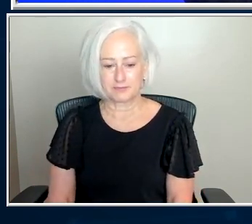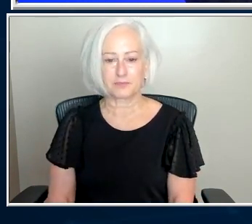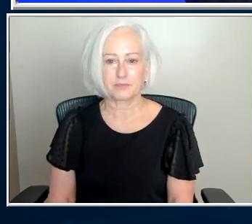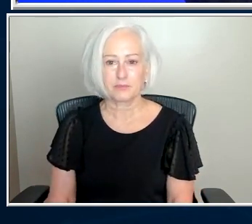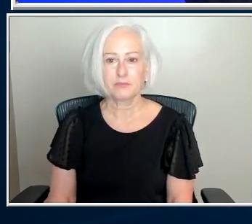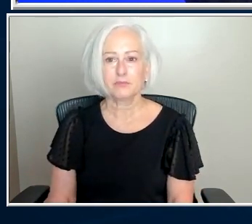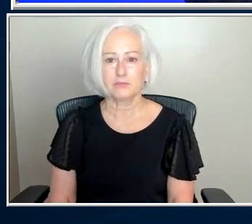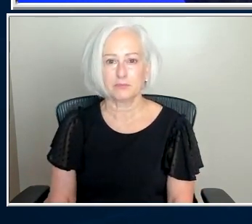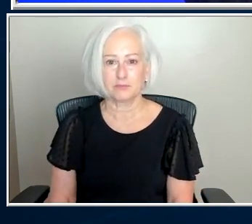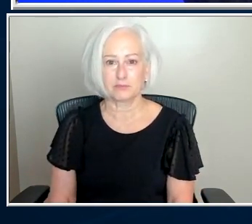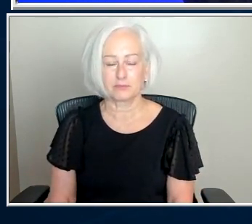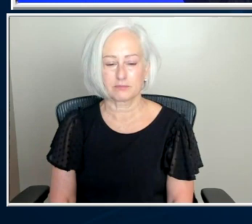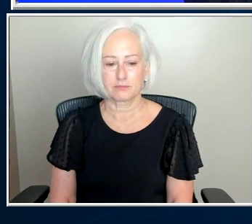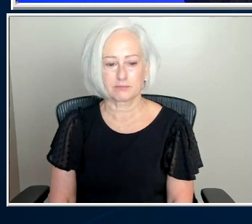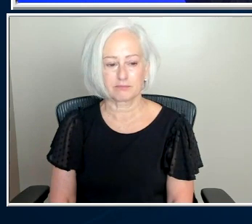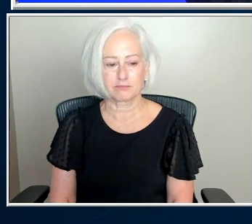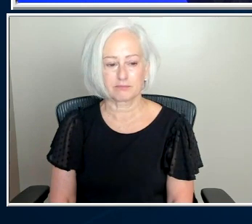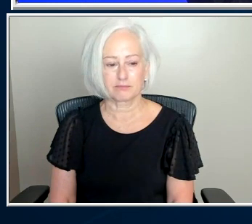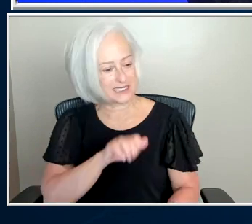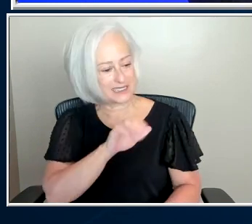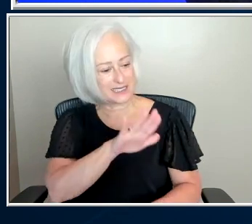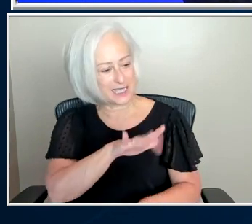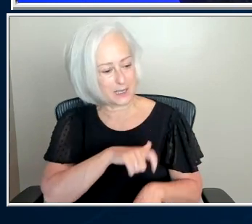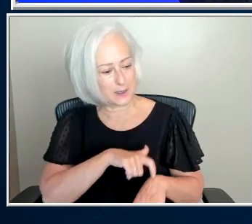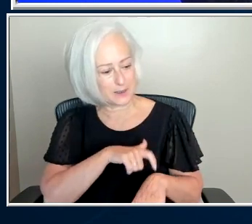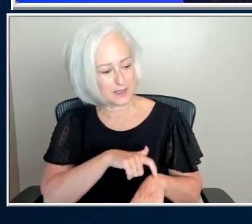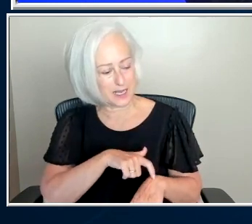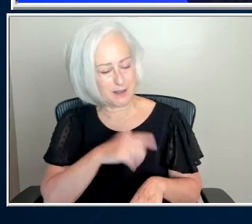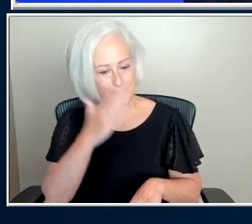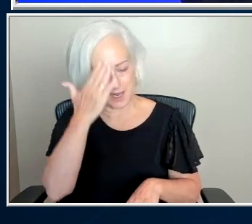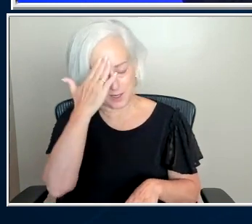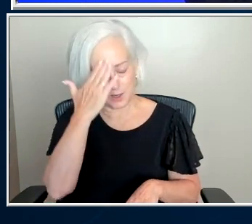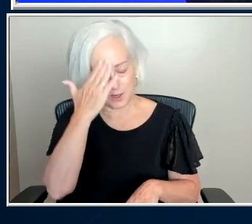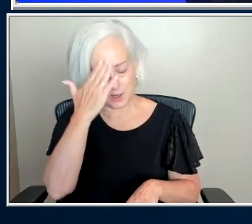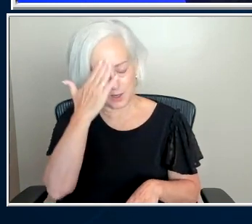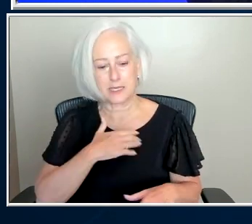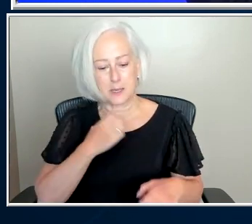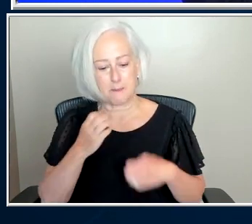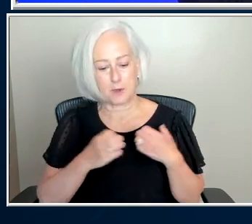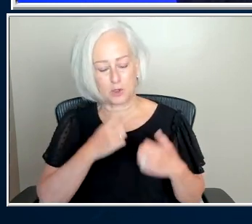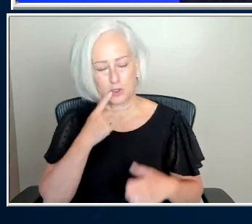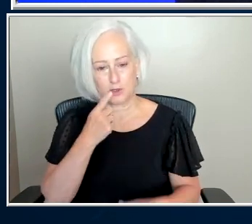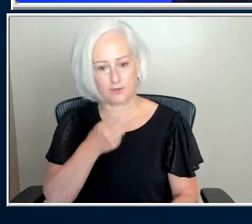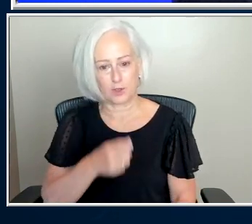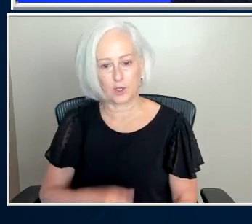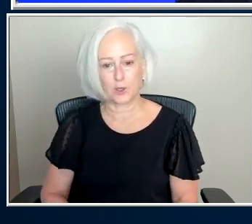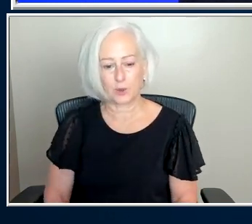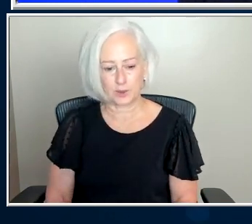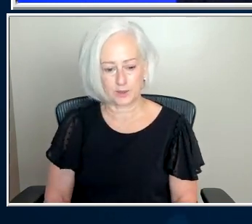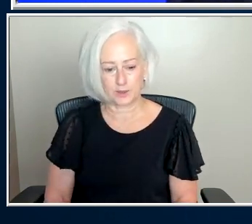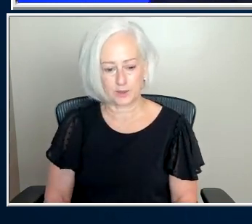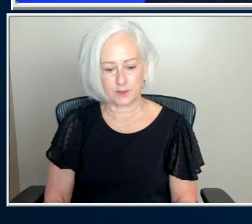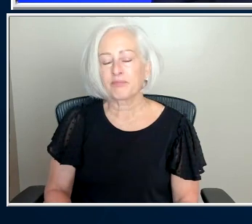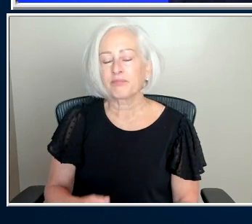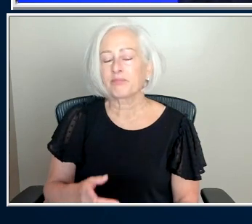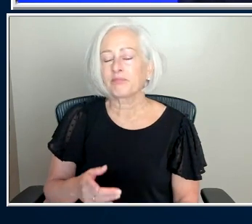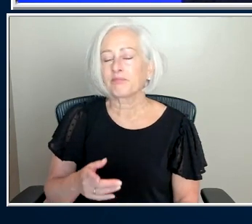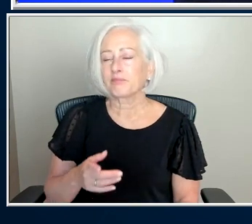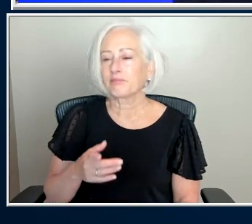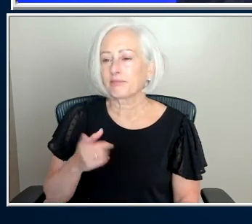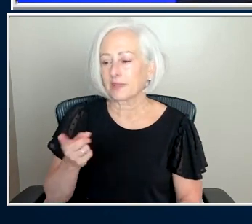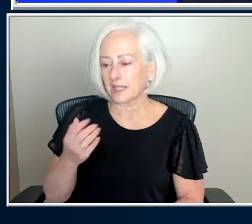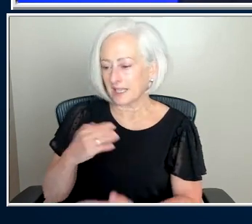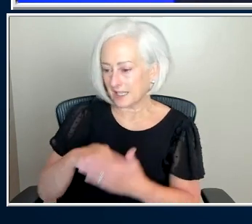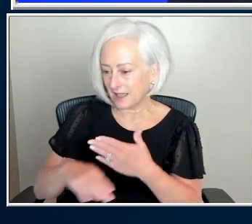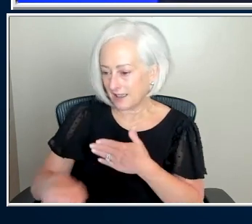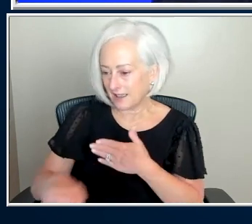You can take your time. I know you said this would be emotional for you. I gave him life, and he gave me life